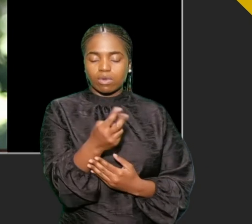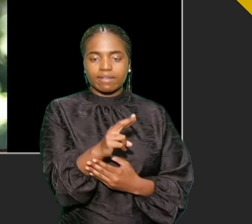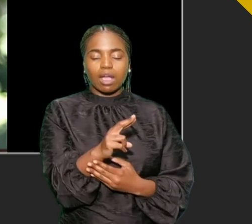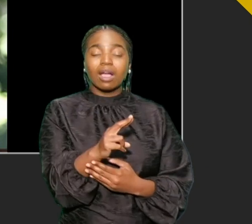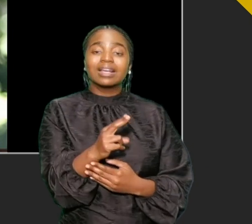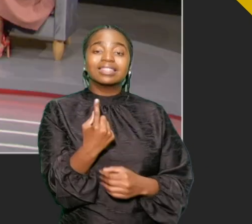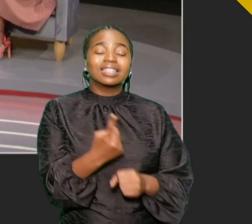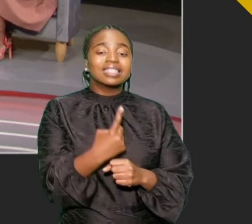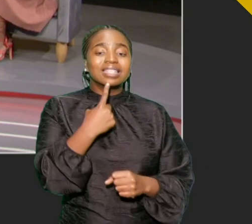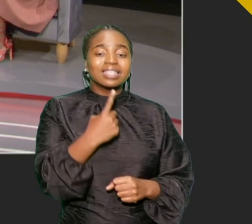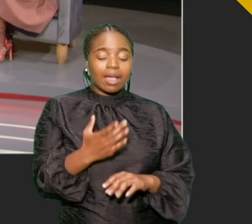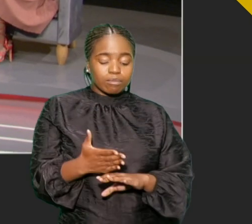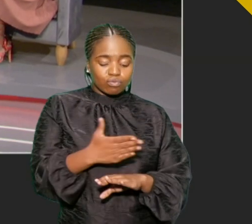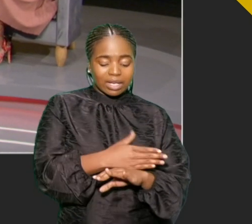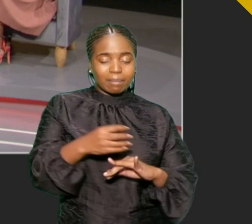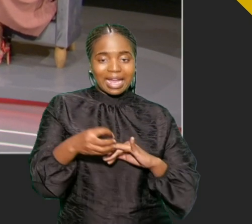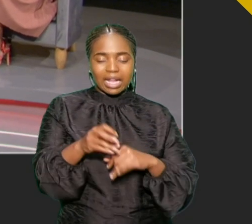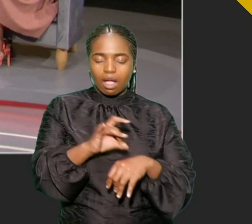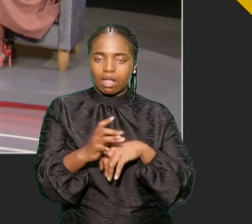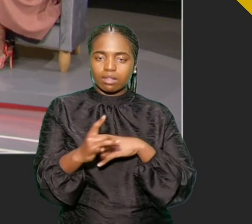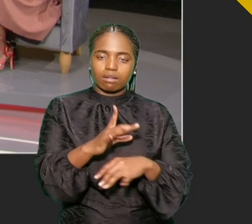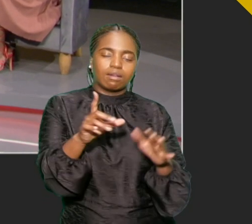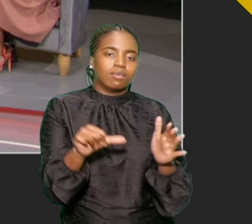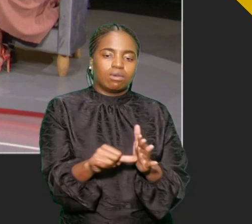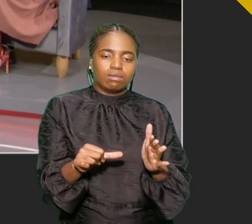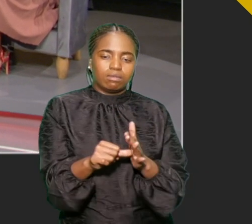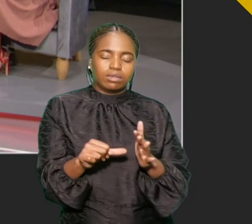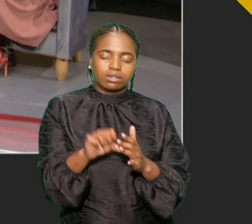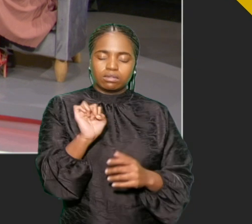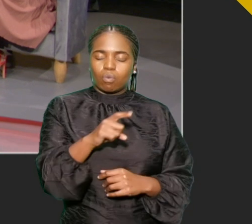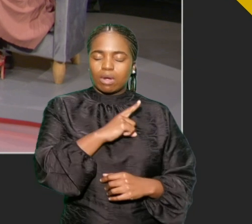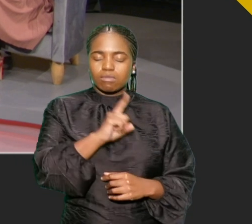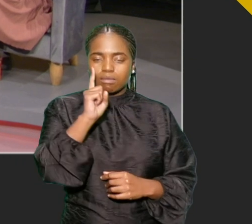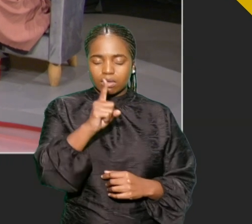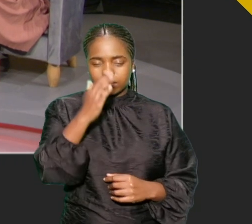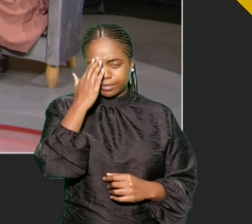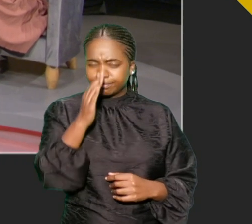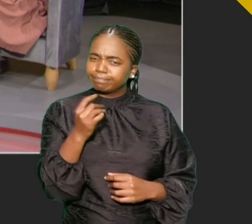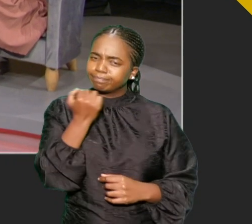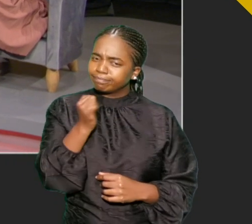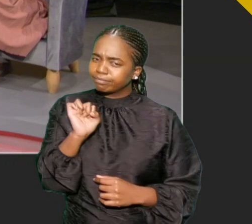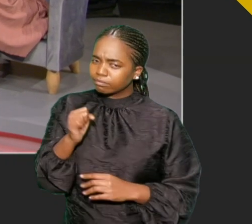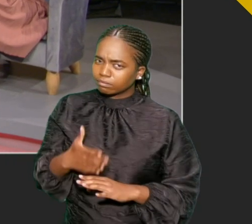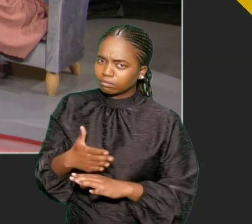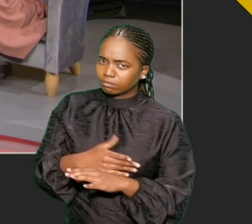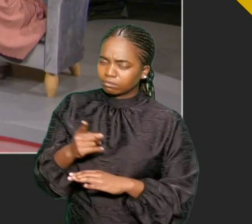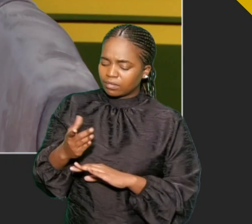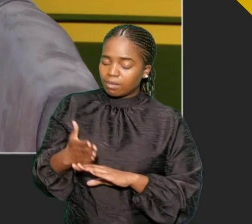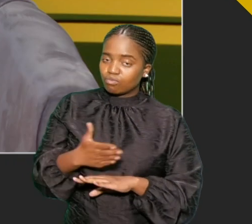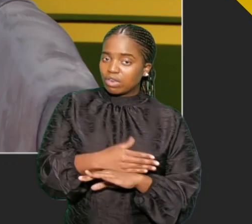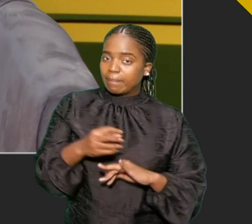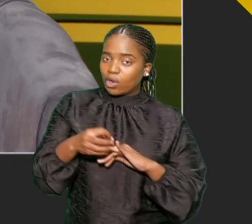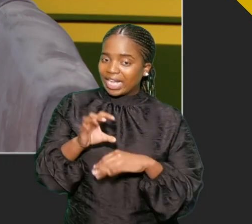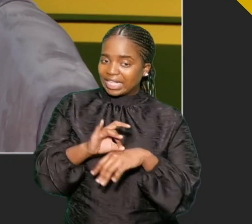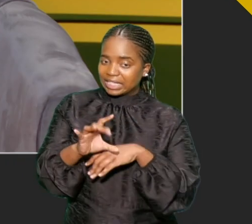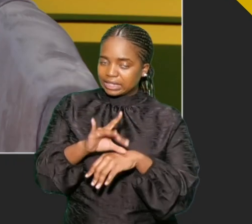ngithi ebantwini, premarital counseling is so important. Because you have to actually... Before we get into the premarital